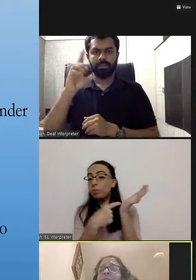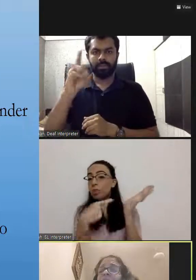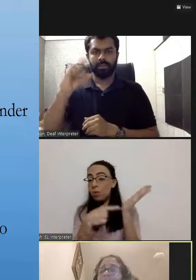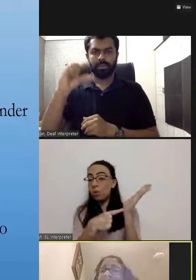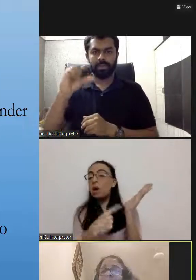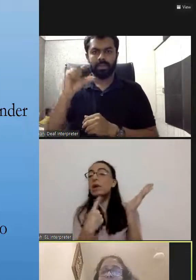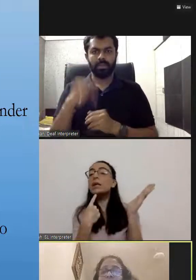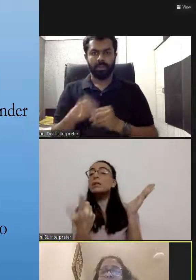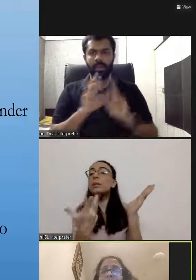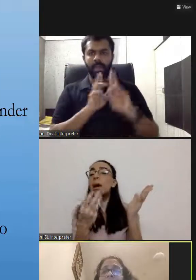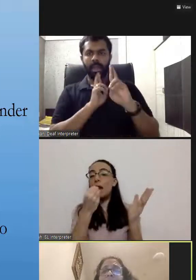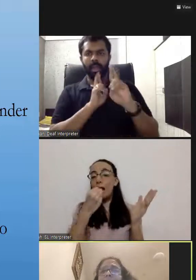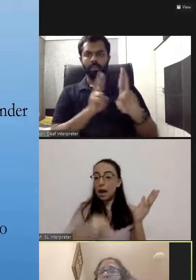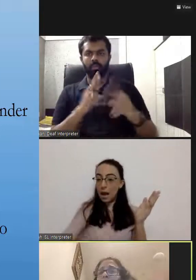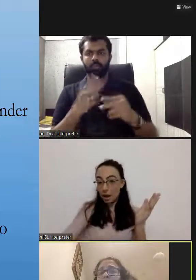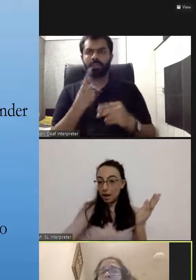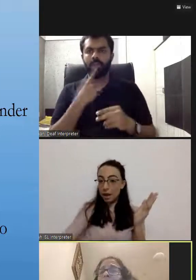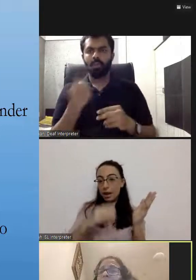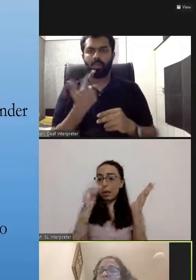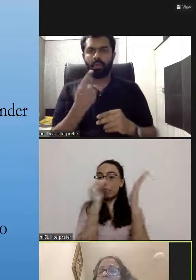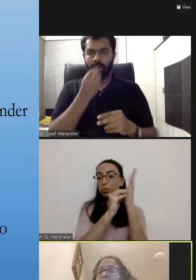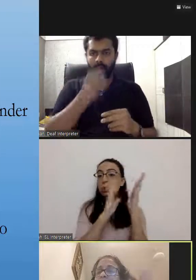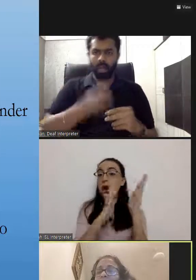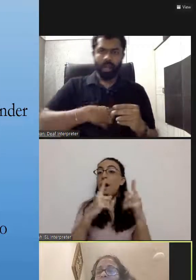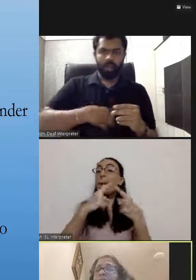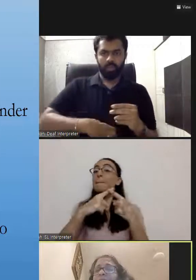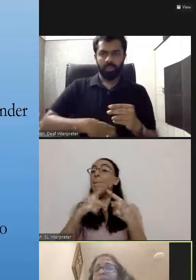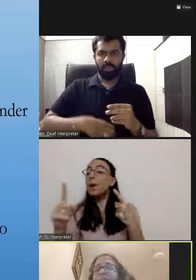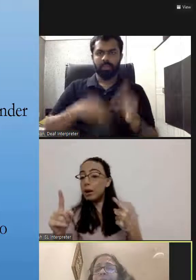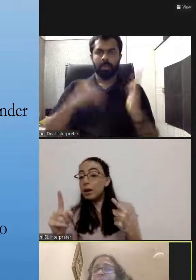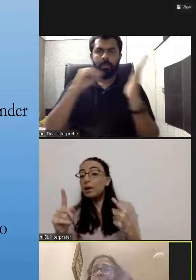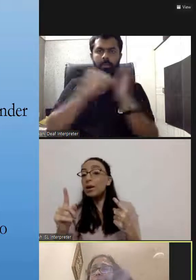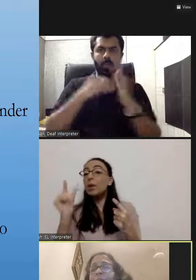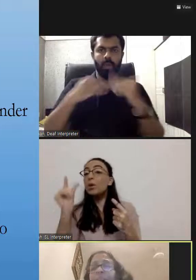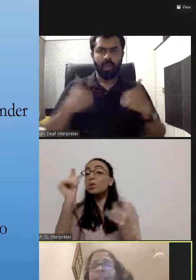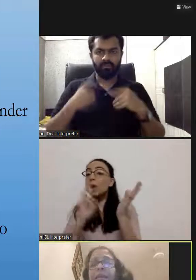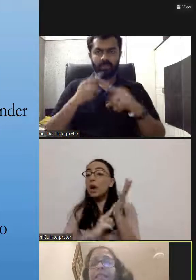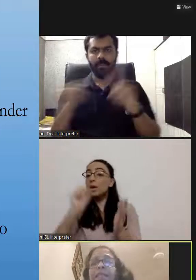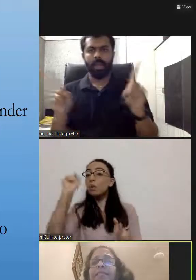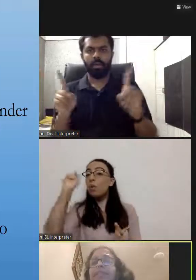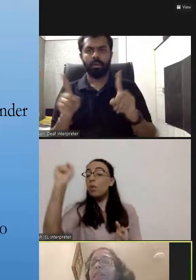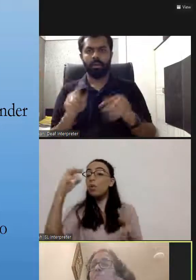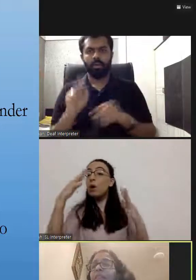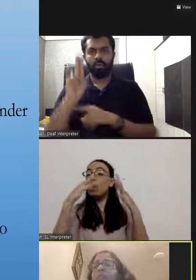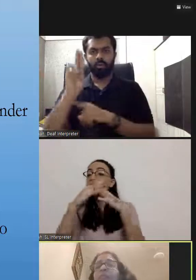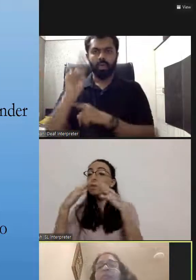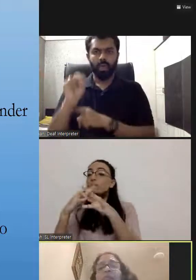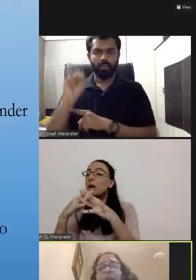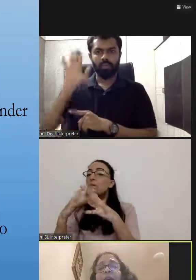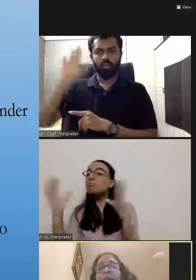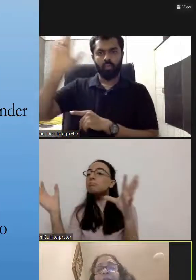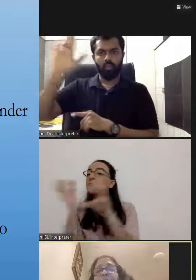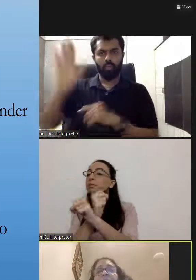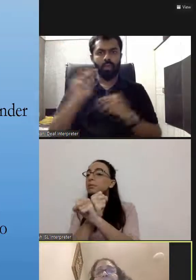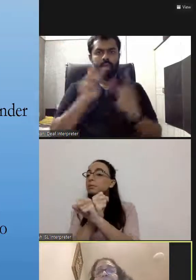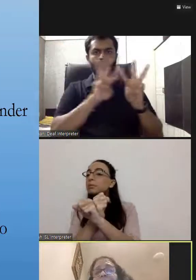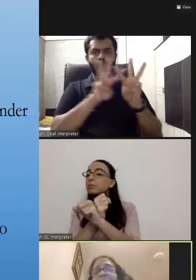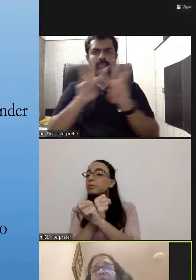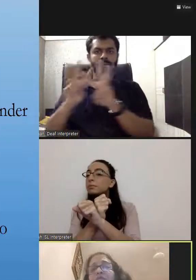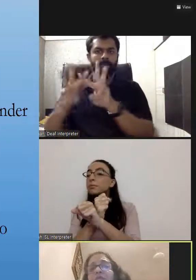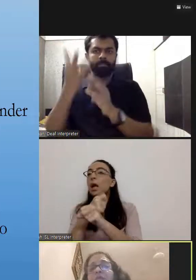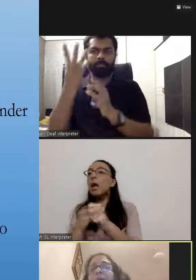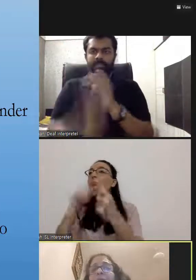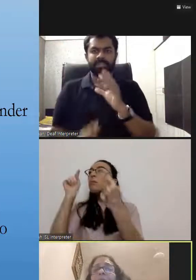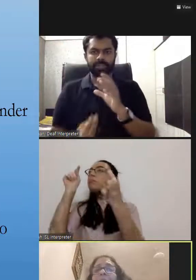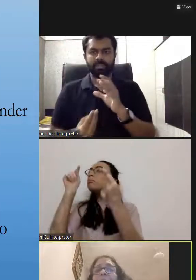mentions hunger and a target. But however, in UNDESA websites, it's very difficult to find any targets